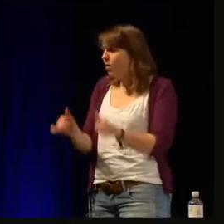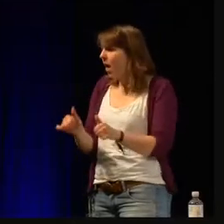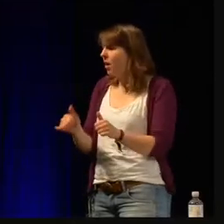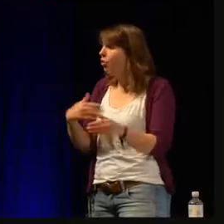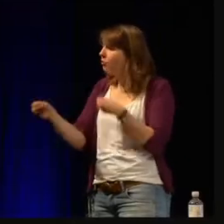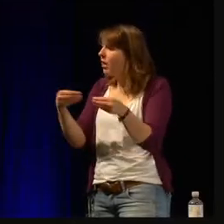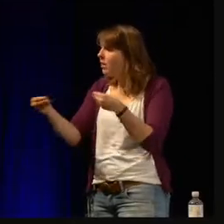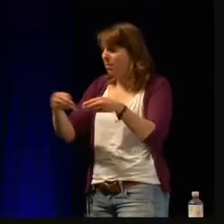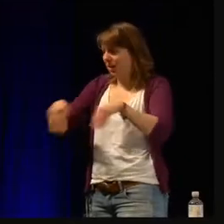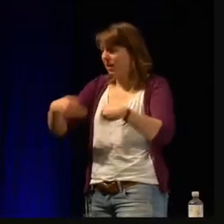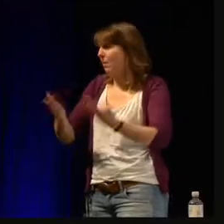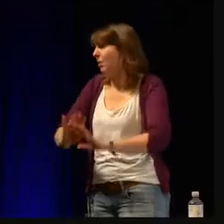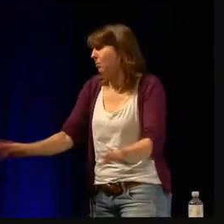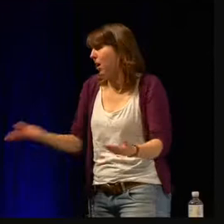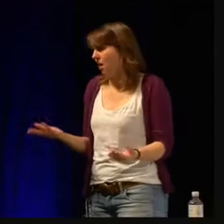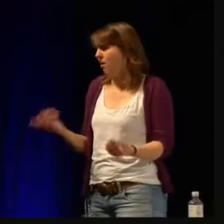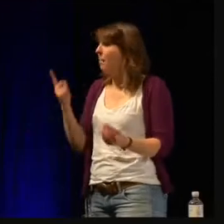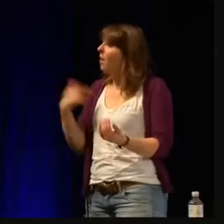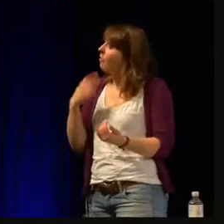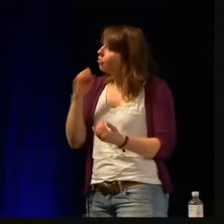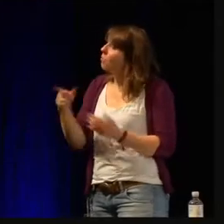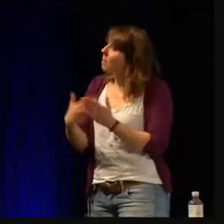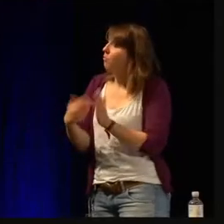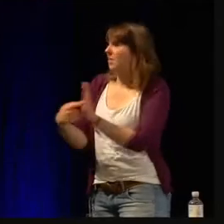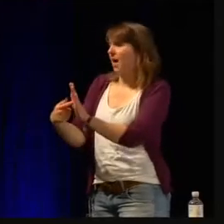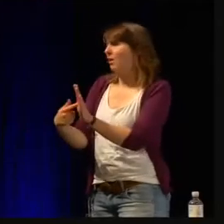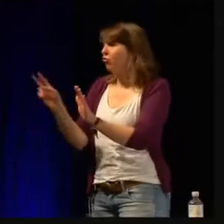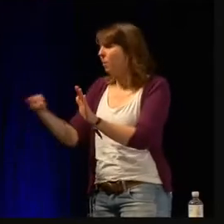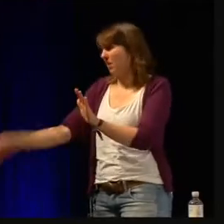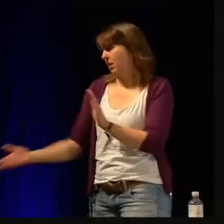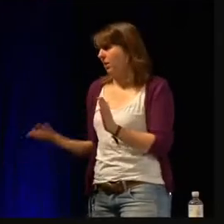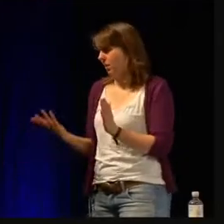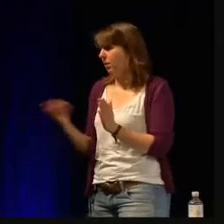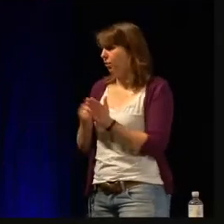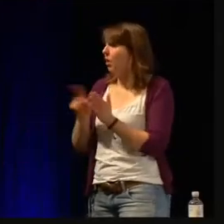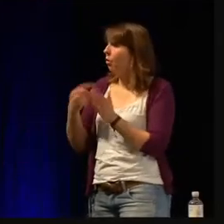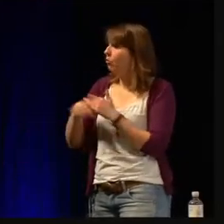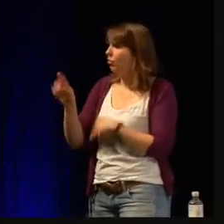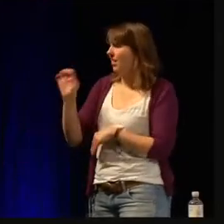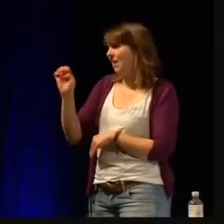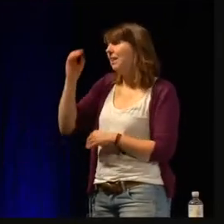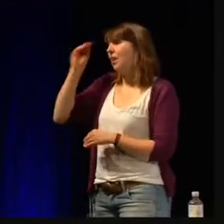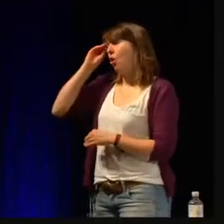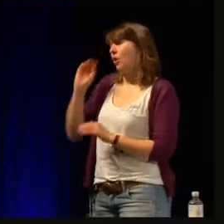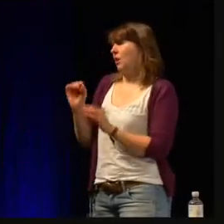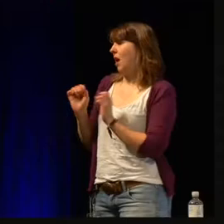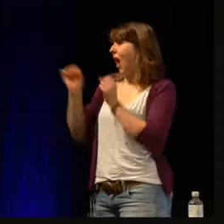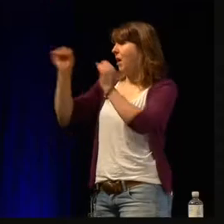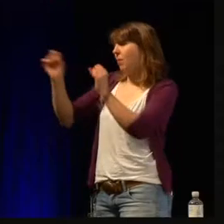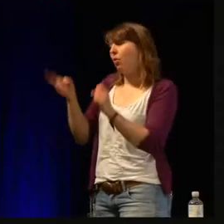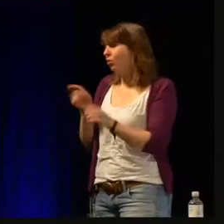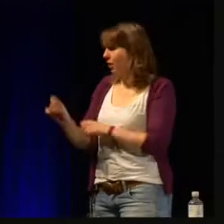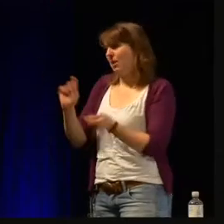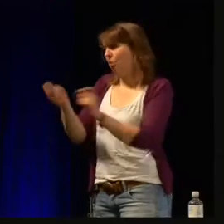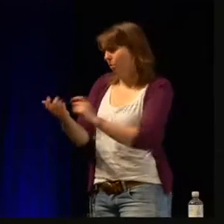that models are so flexible that there are no limits anymore. But Und das ist das Problem.